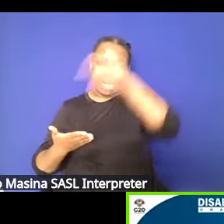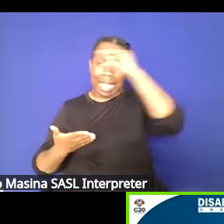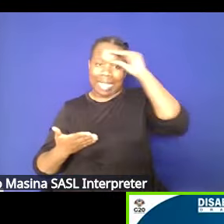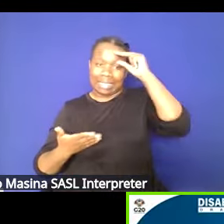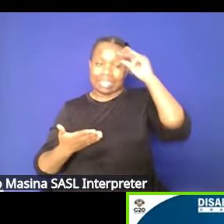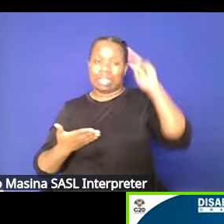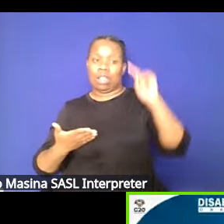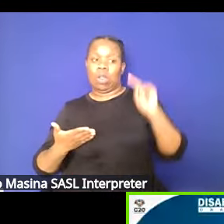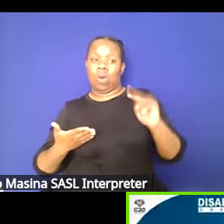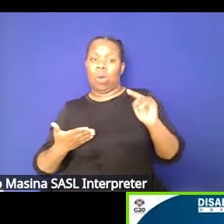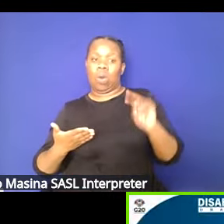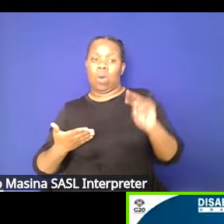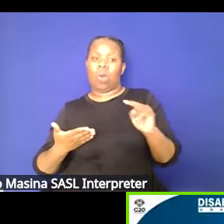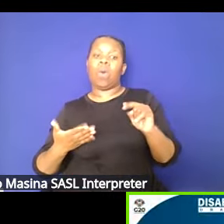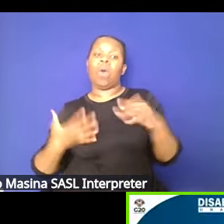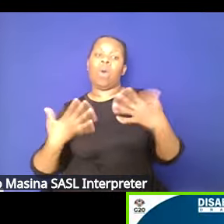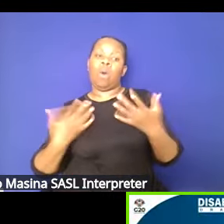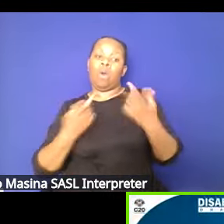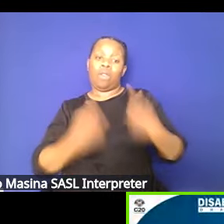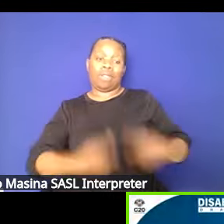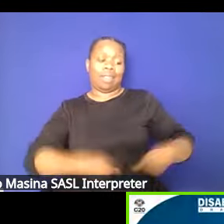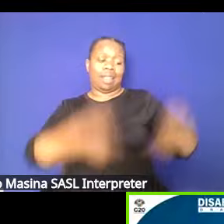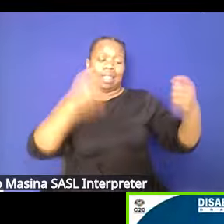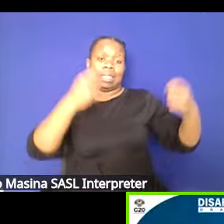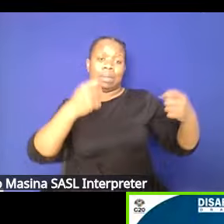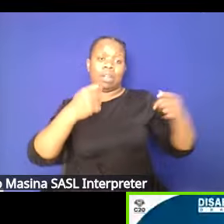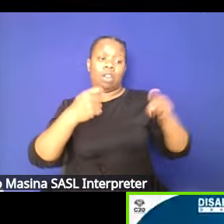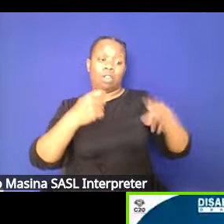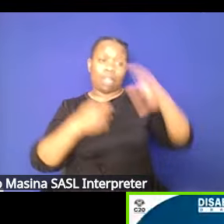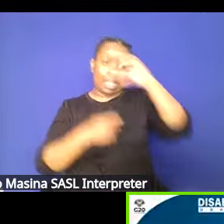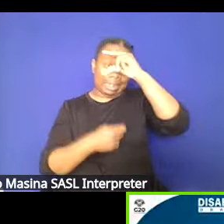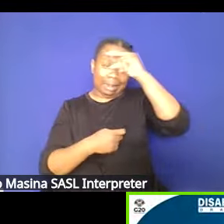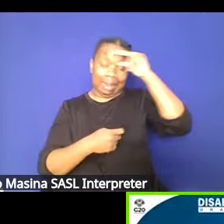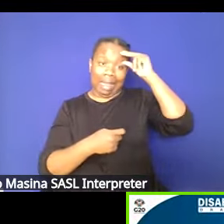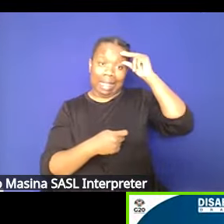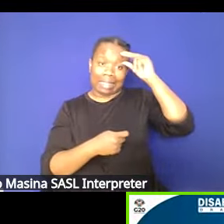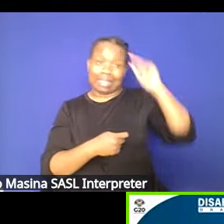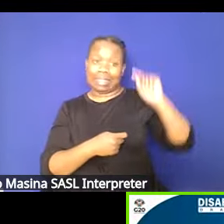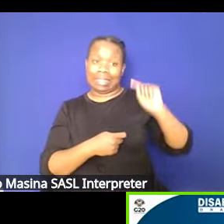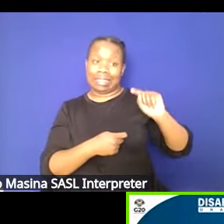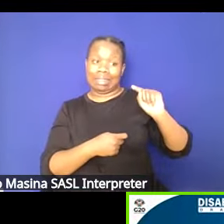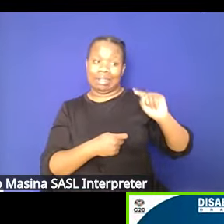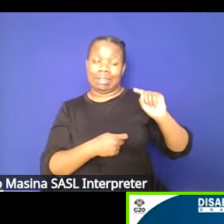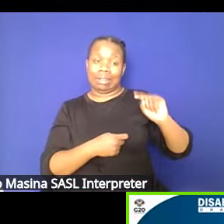then the expense of that sister will be